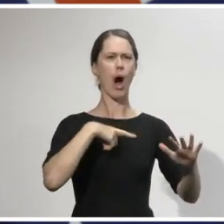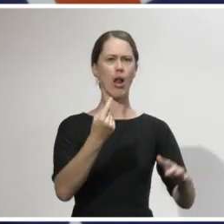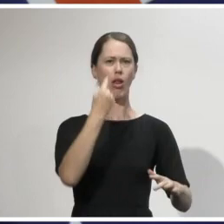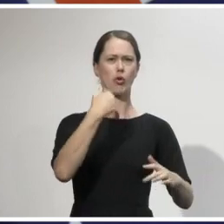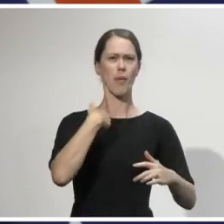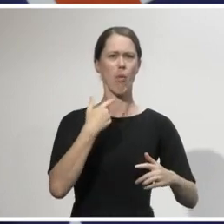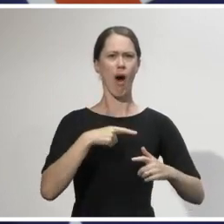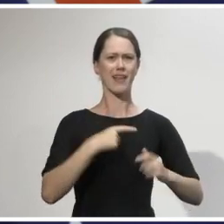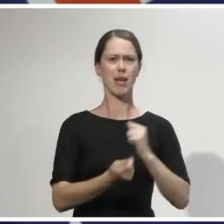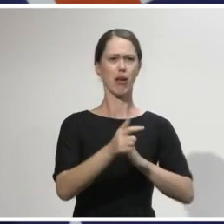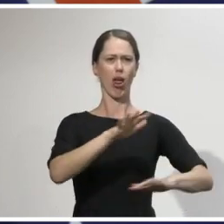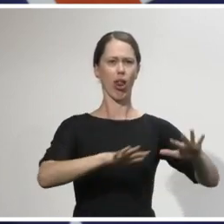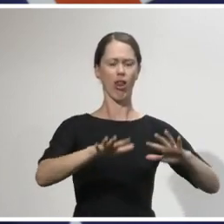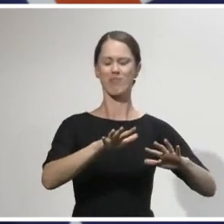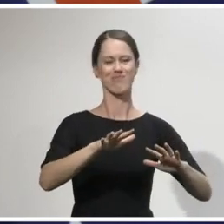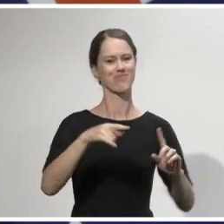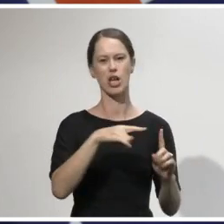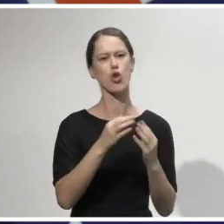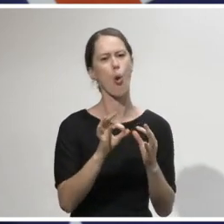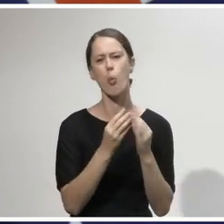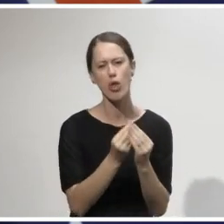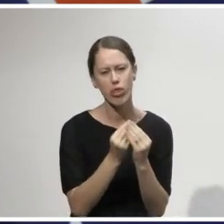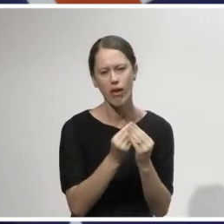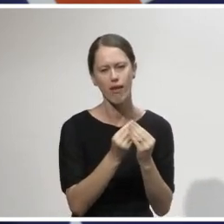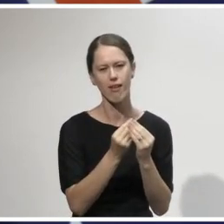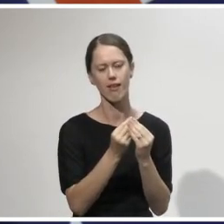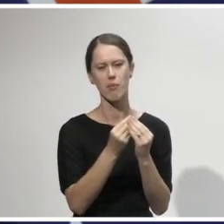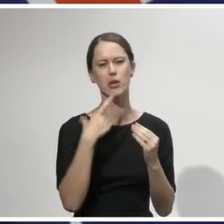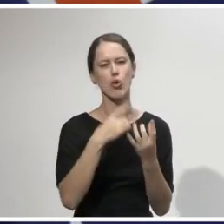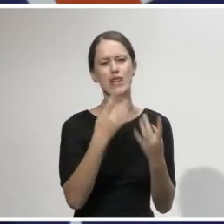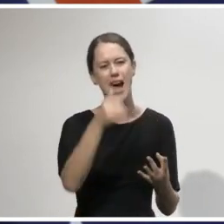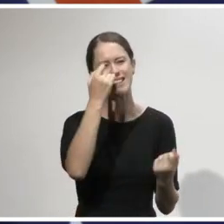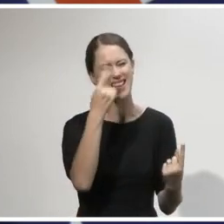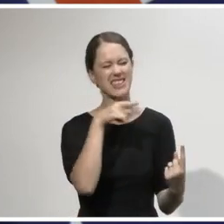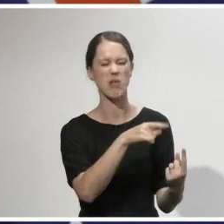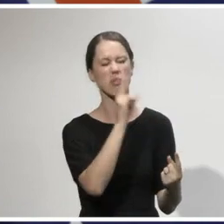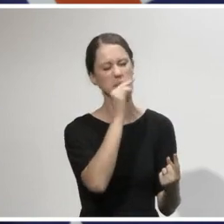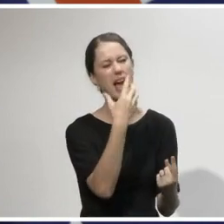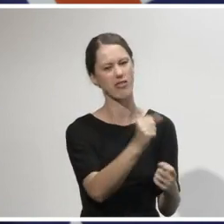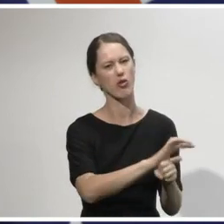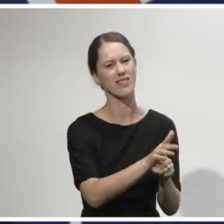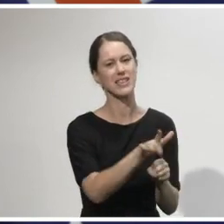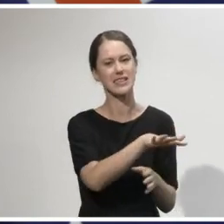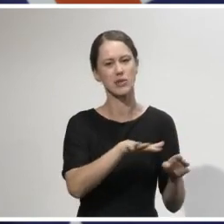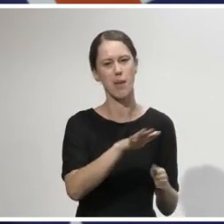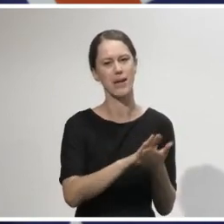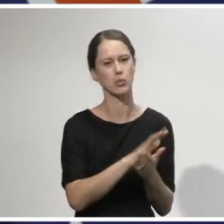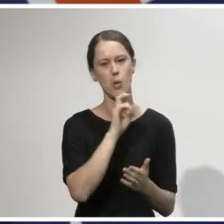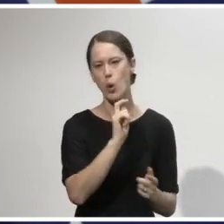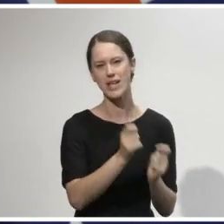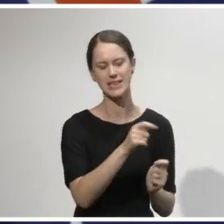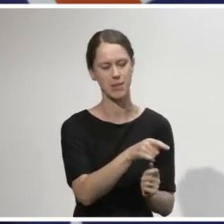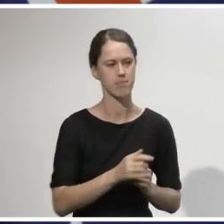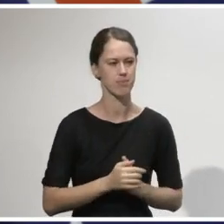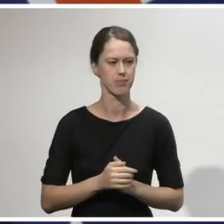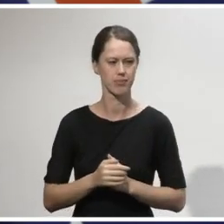tested, that's not something that we need to do, and therefore in this situation we don't need to do it. Can